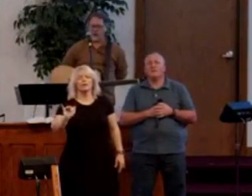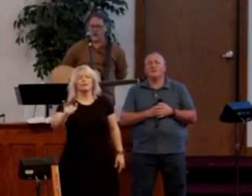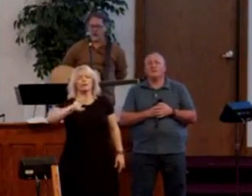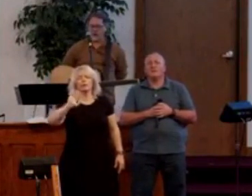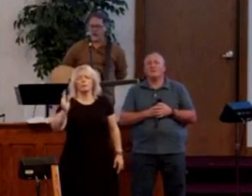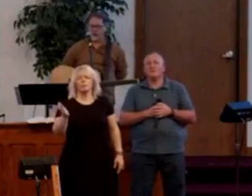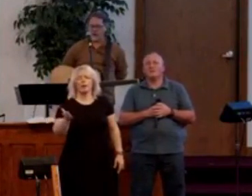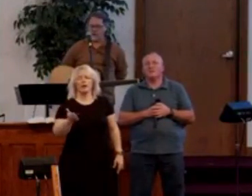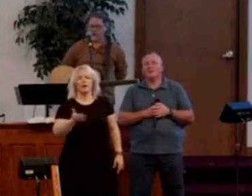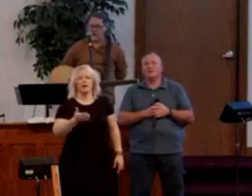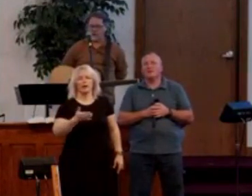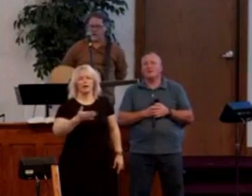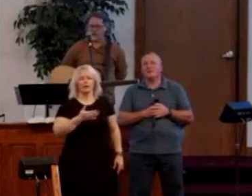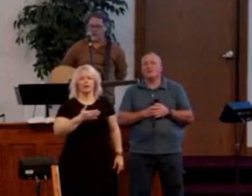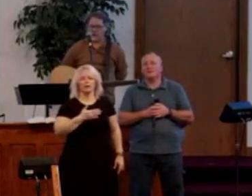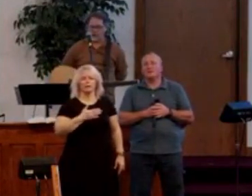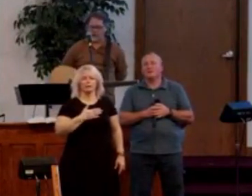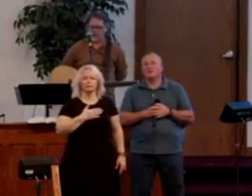forever